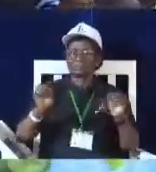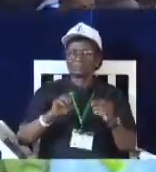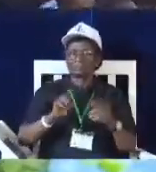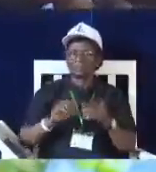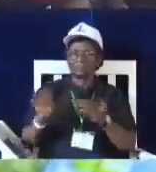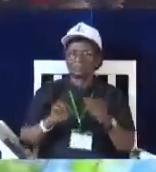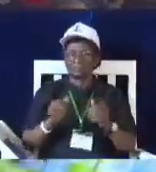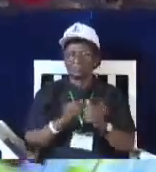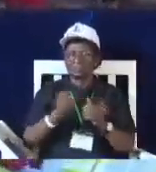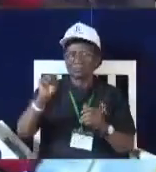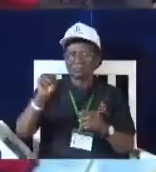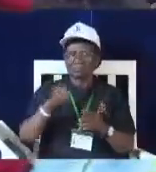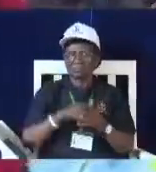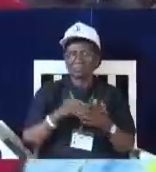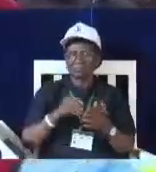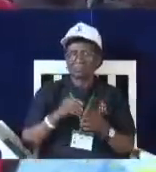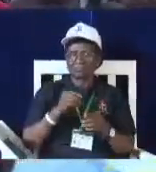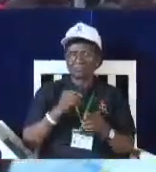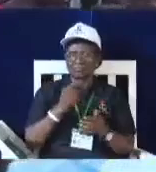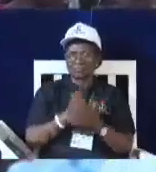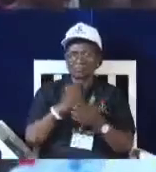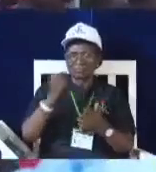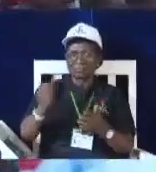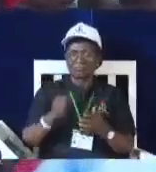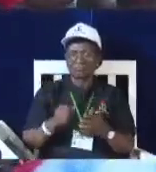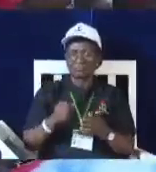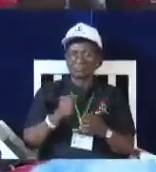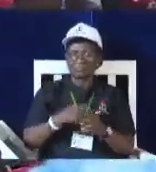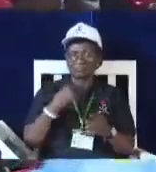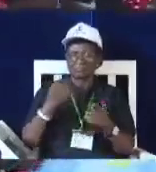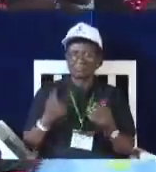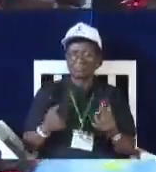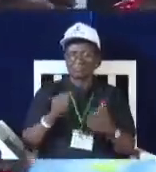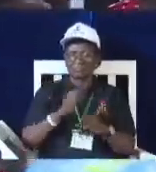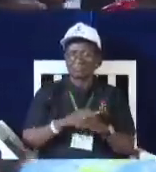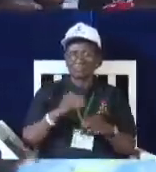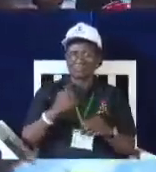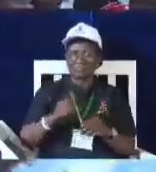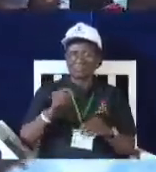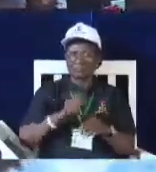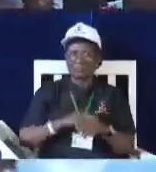From now, anytime they cry unto you, please answer them by fire. Amen.